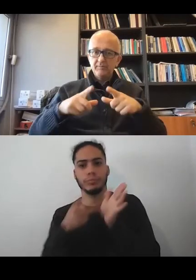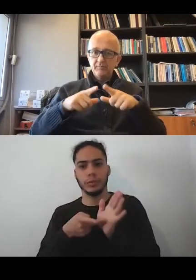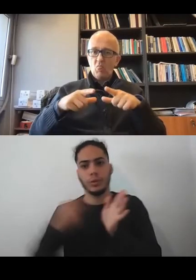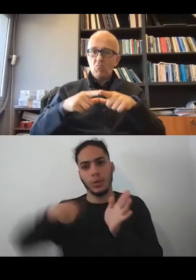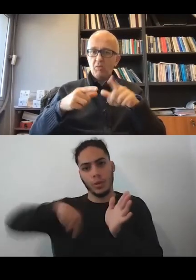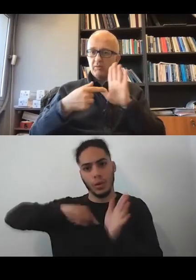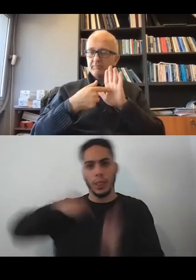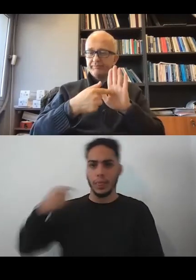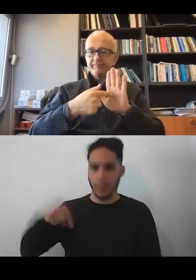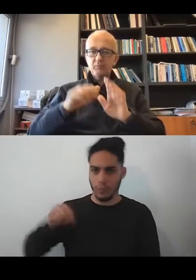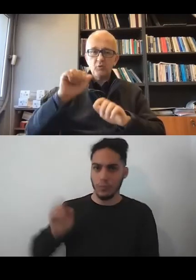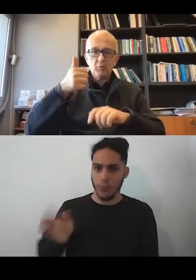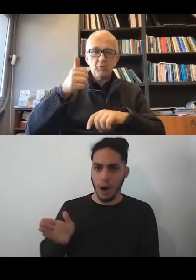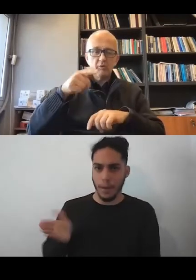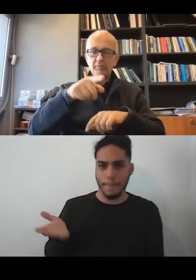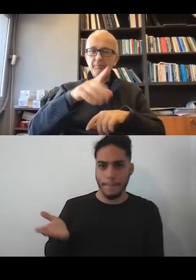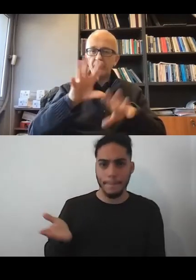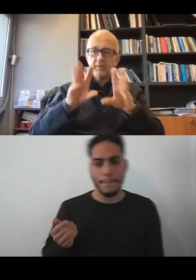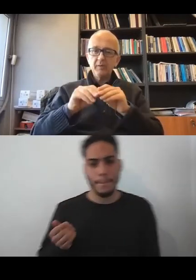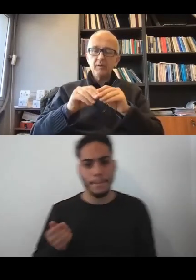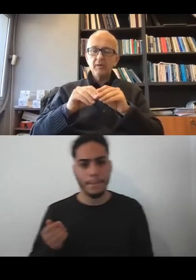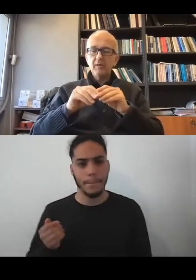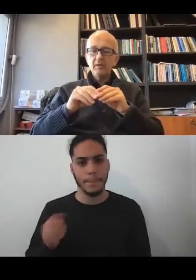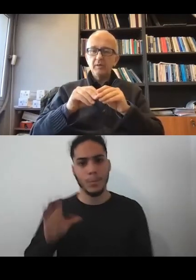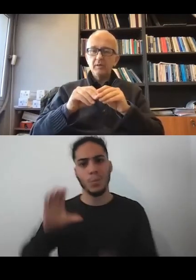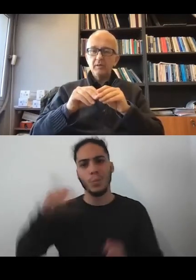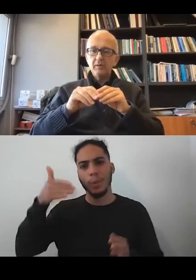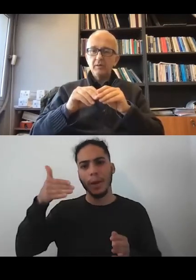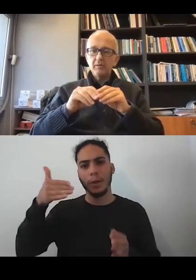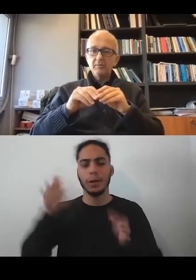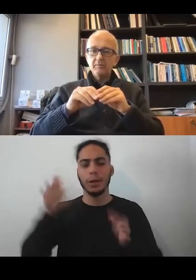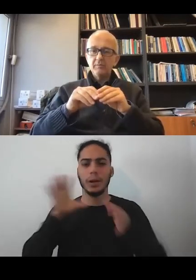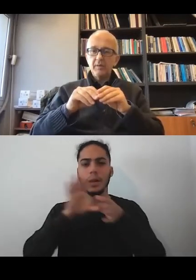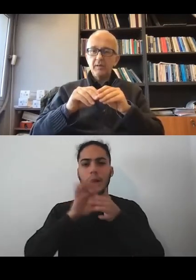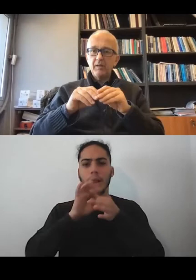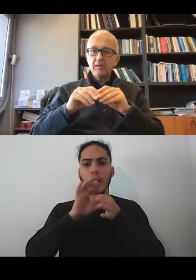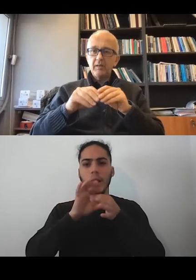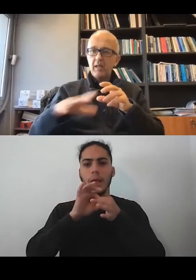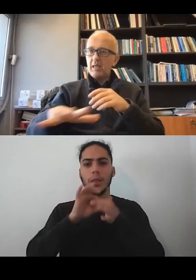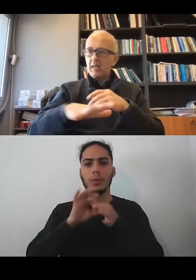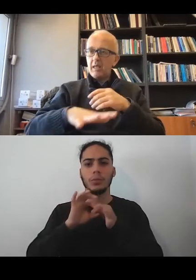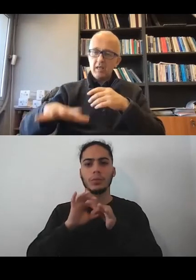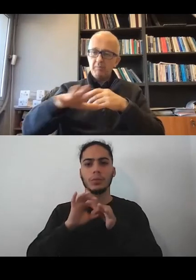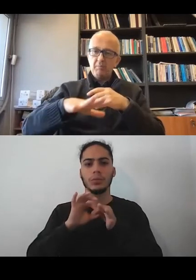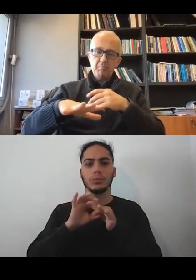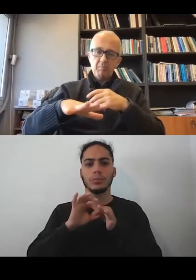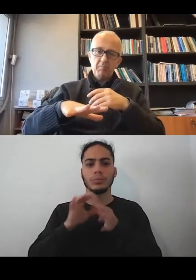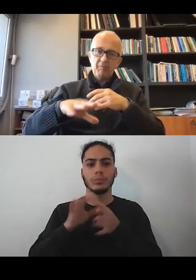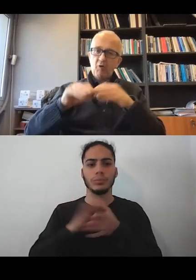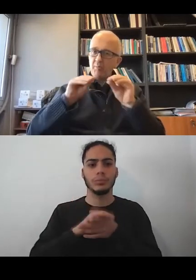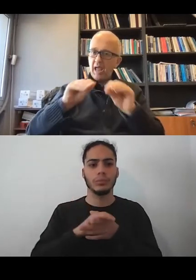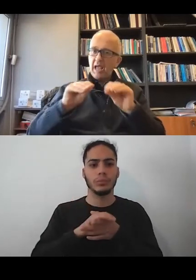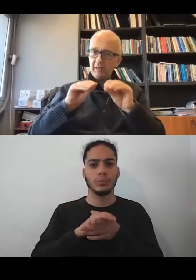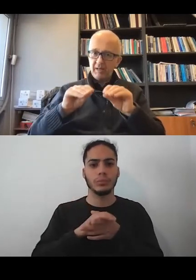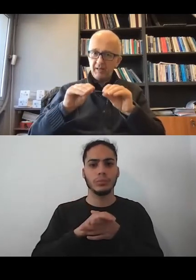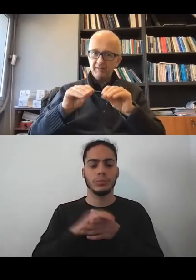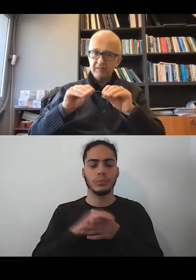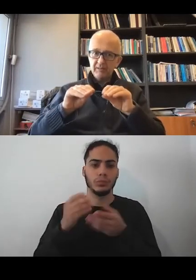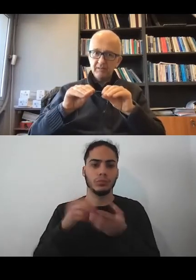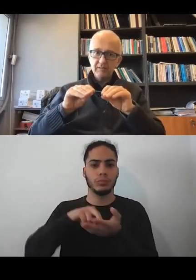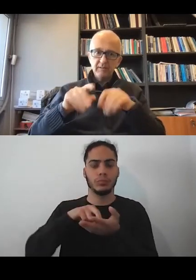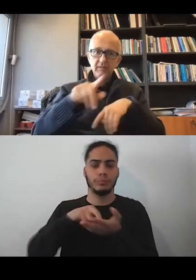The first one has to do with the platform itself, and it